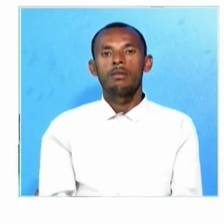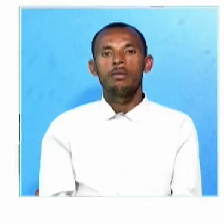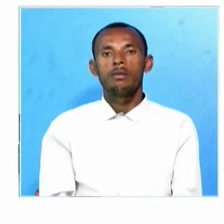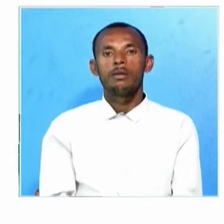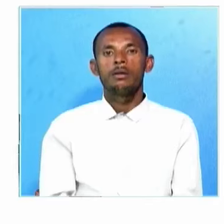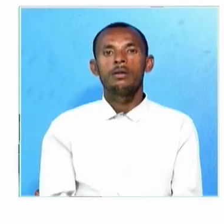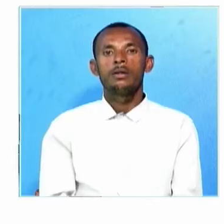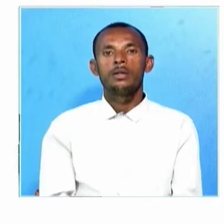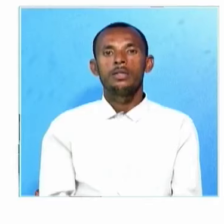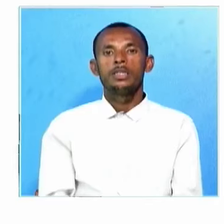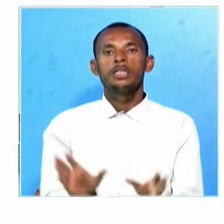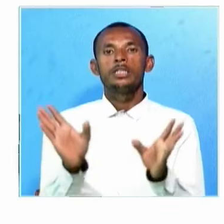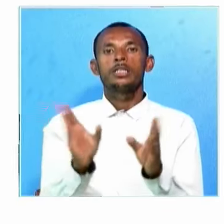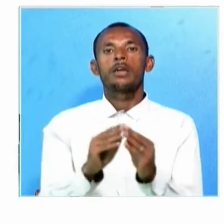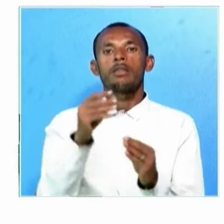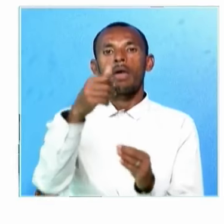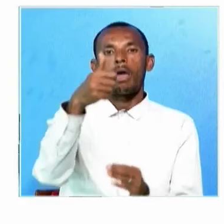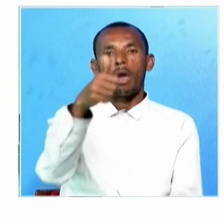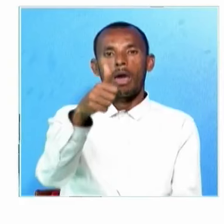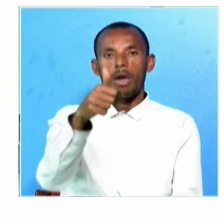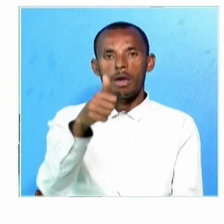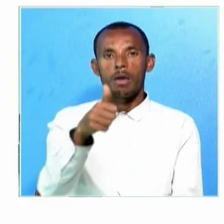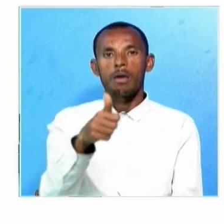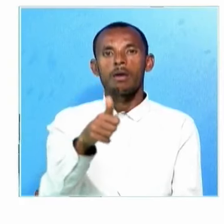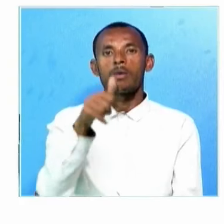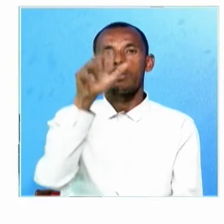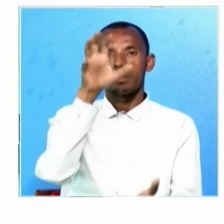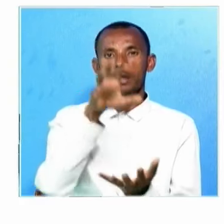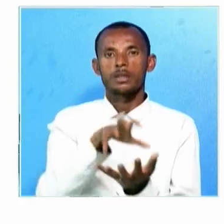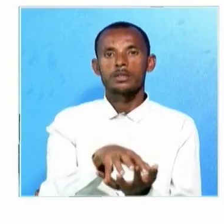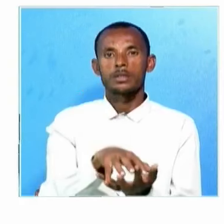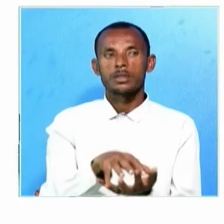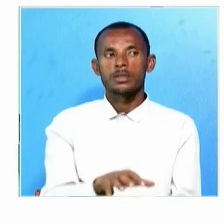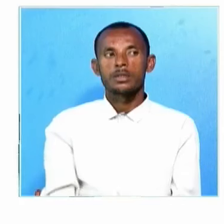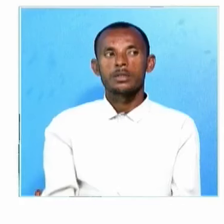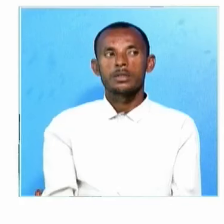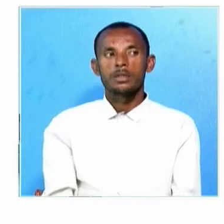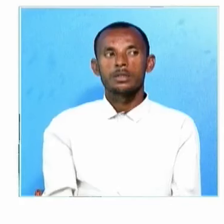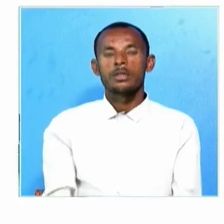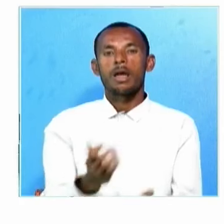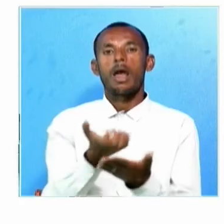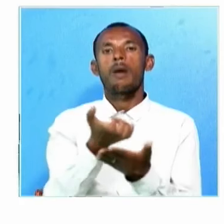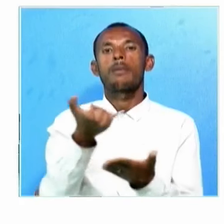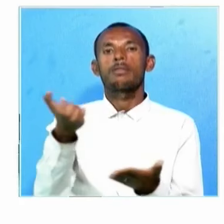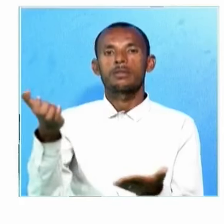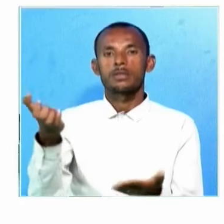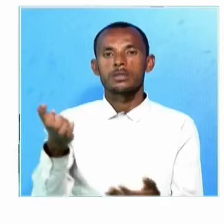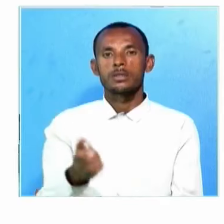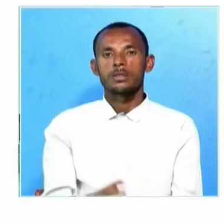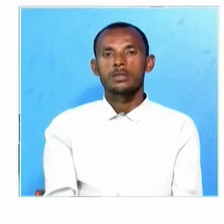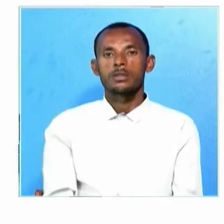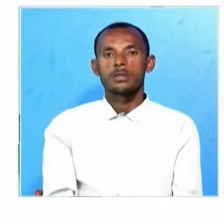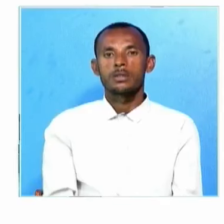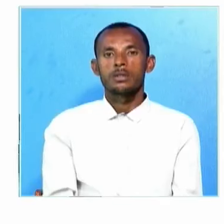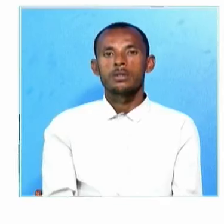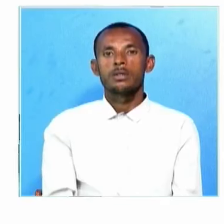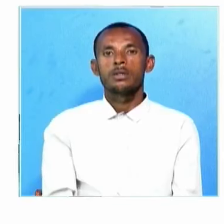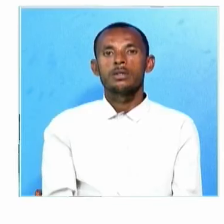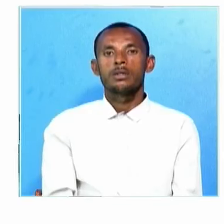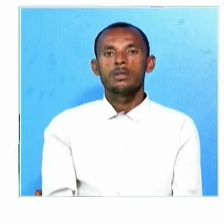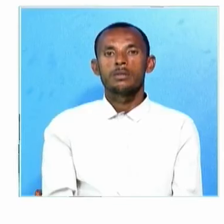set A contains the elements